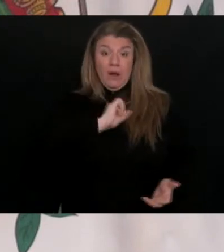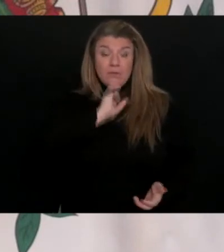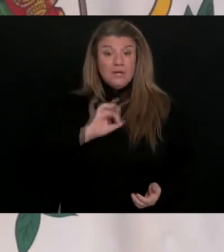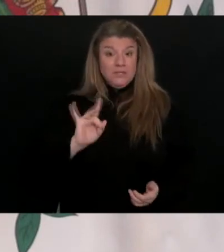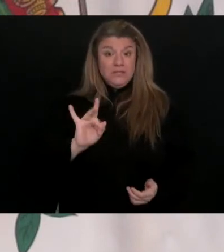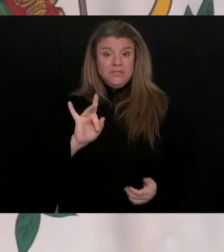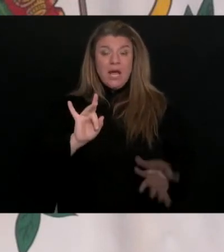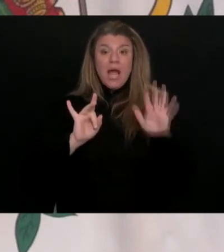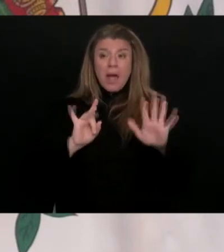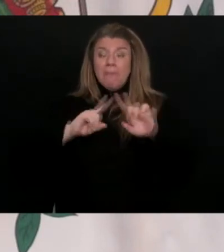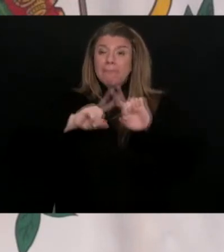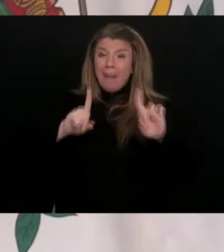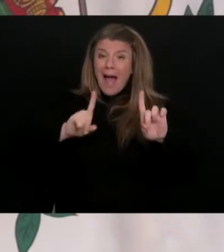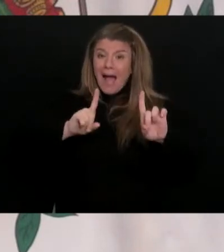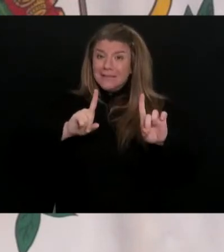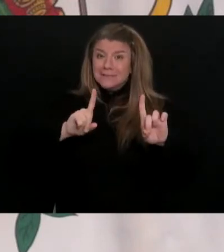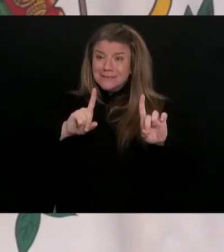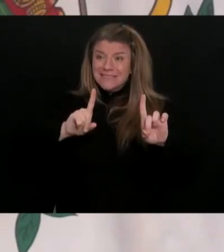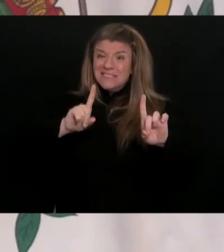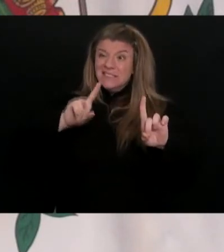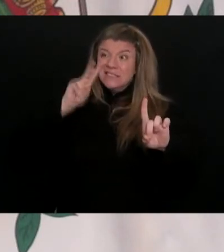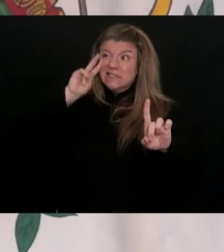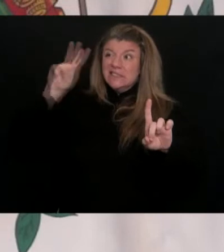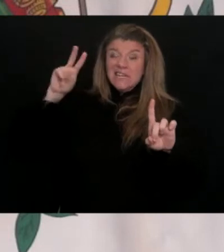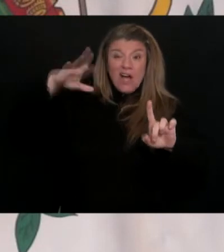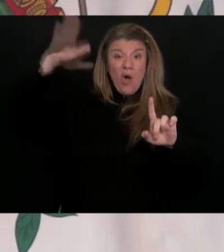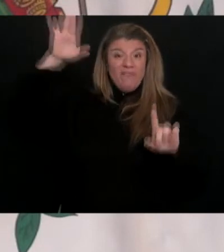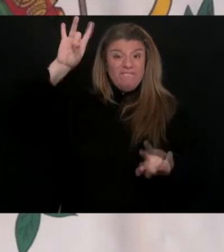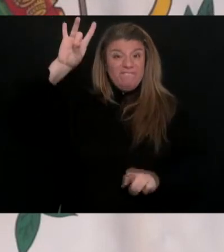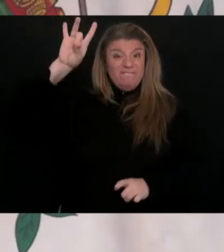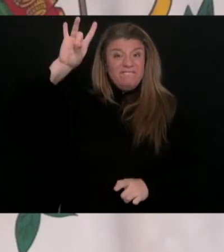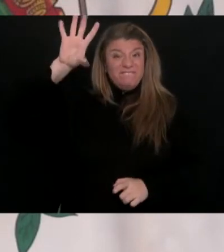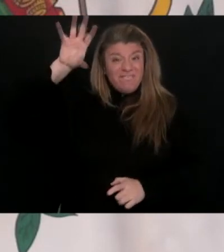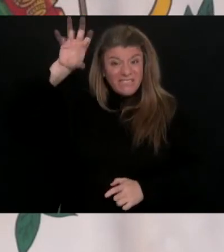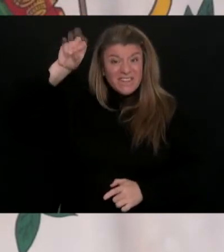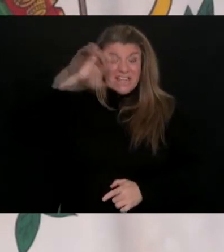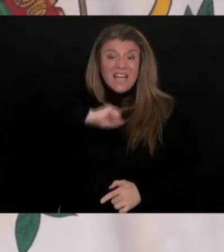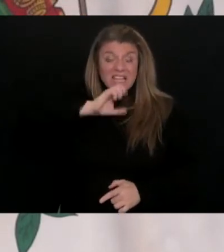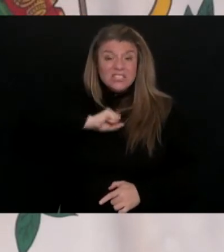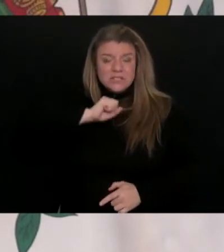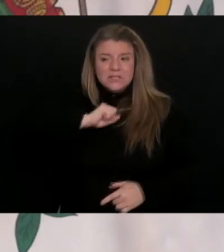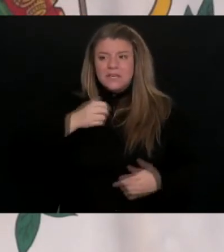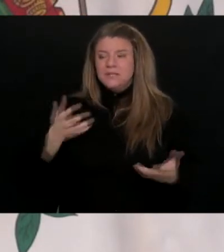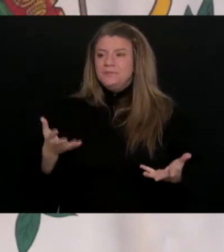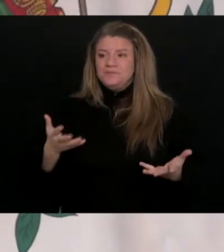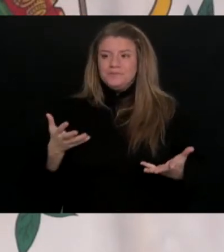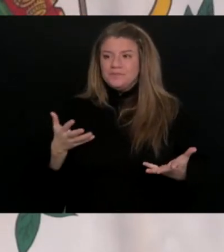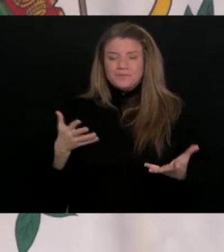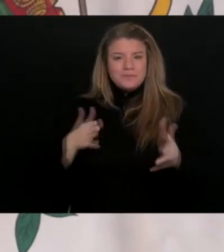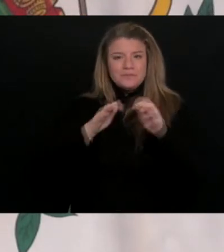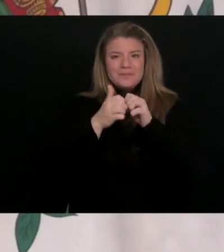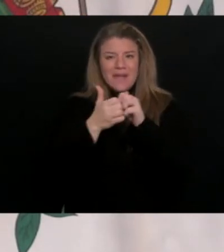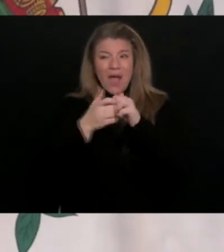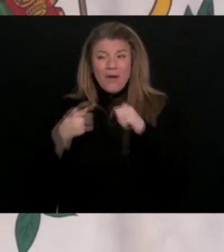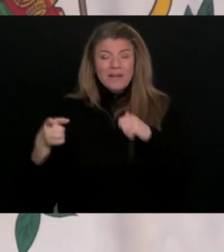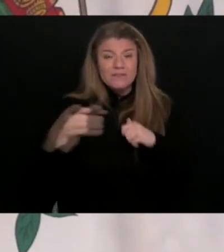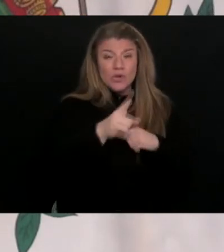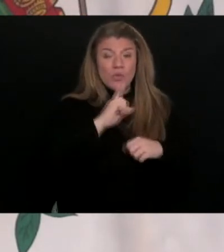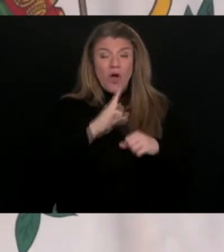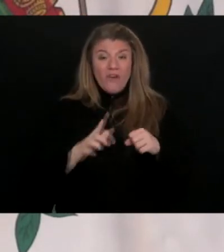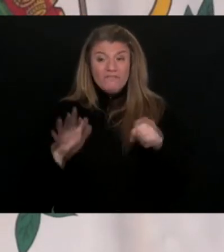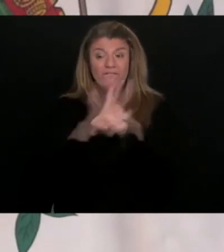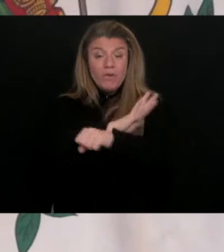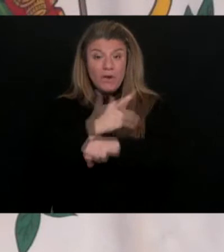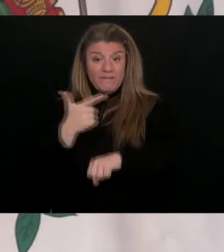but especially if you're over 50 of age, how in the world, if you are fully vaccinated with